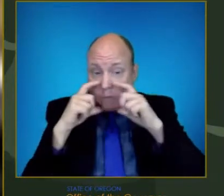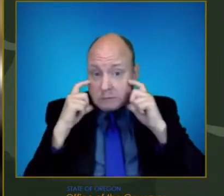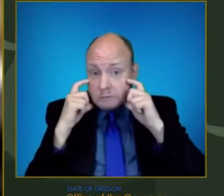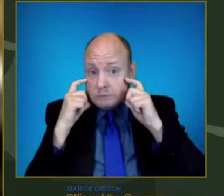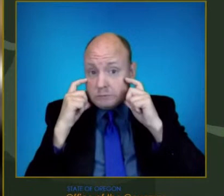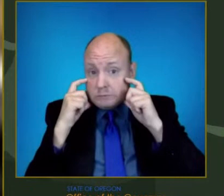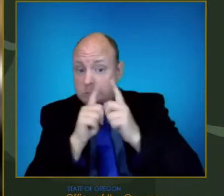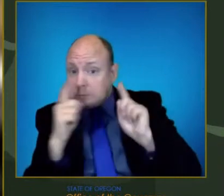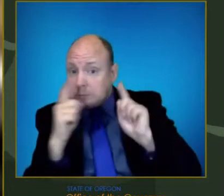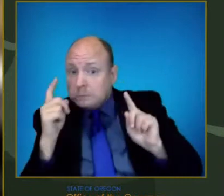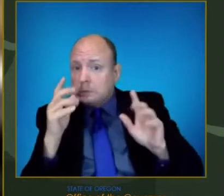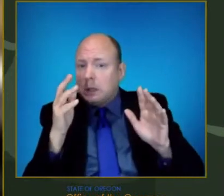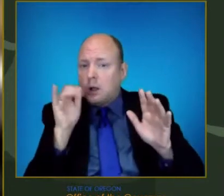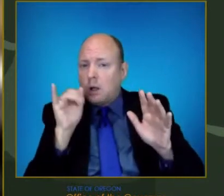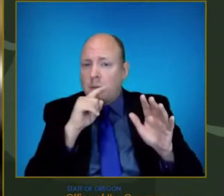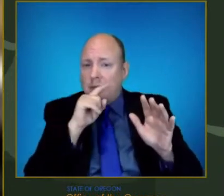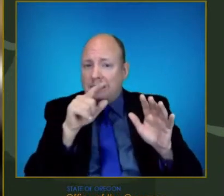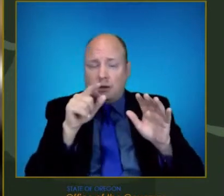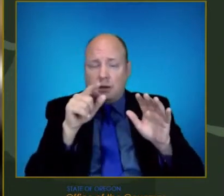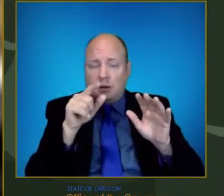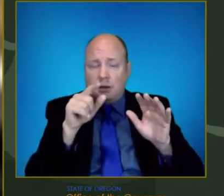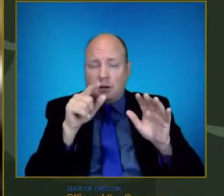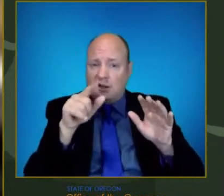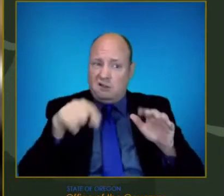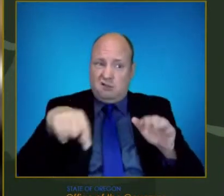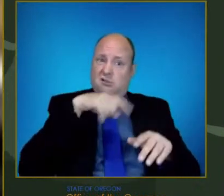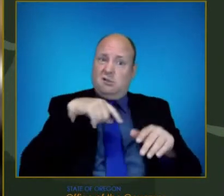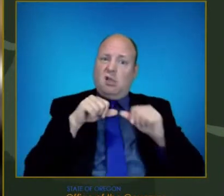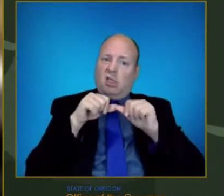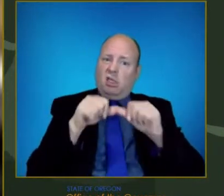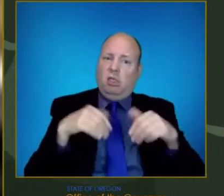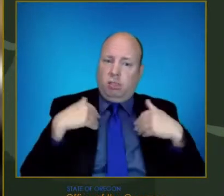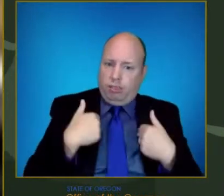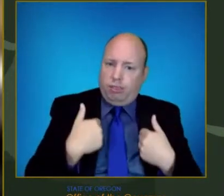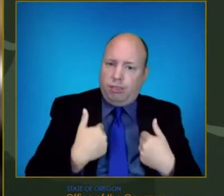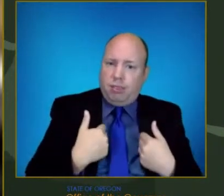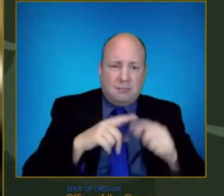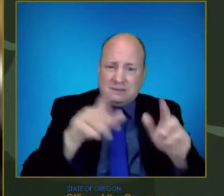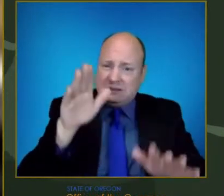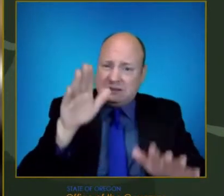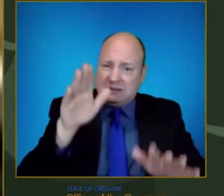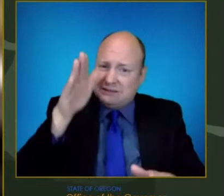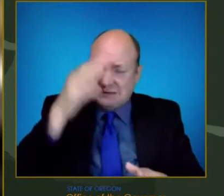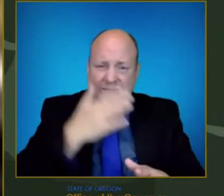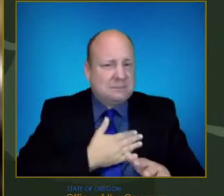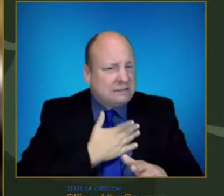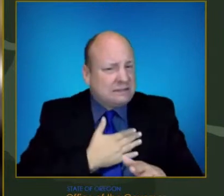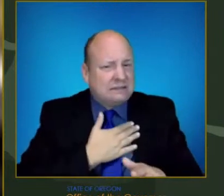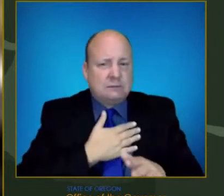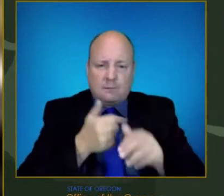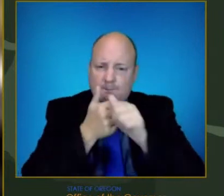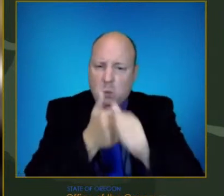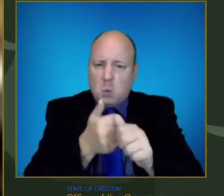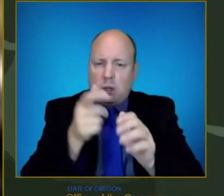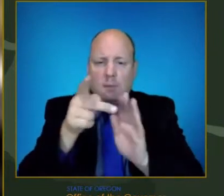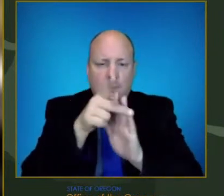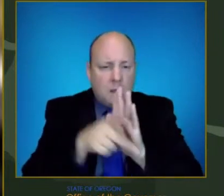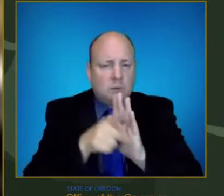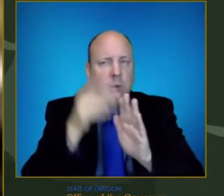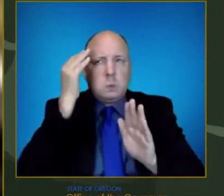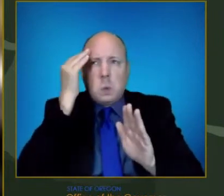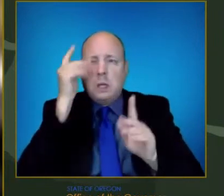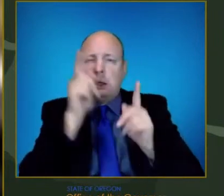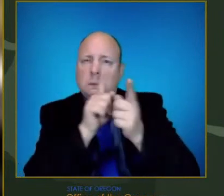really sticking to those as well as you can are really going to be key to getting us out and getting us back down to a low level